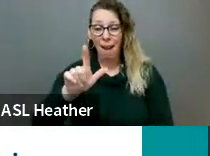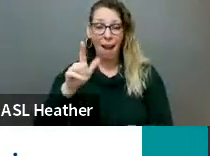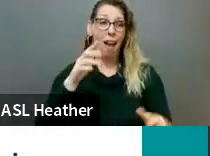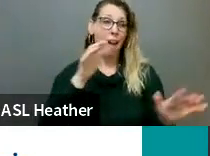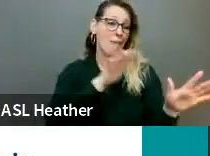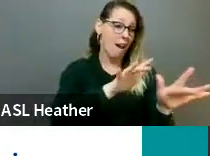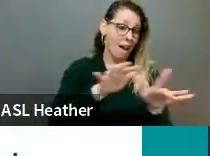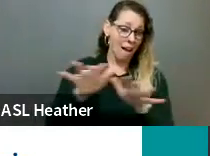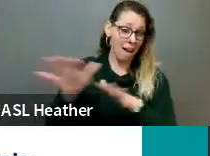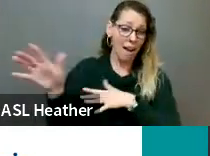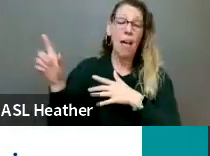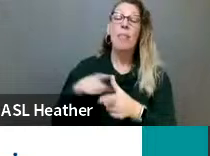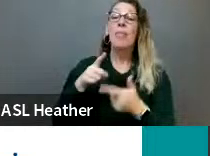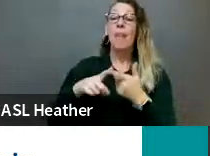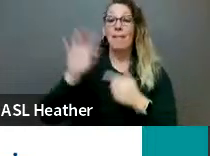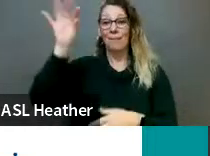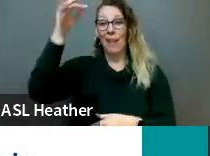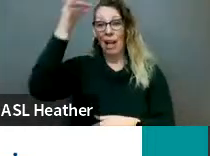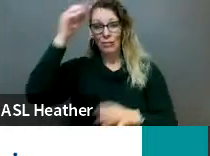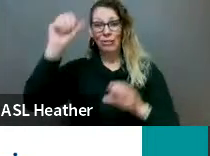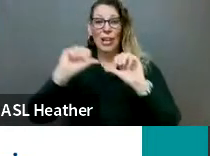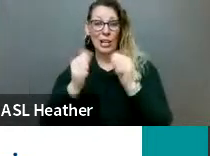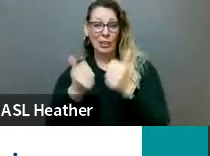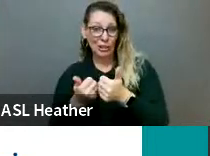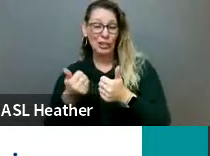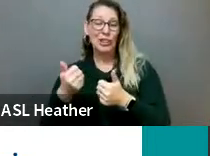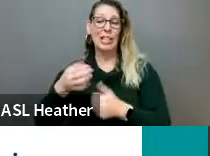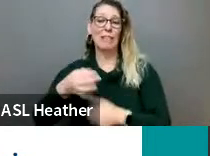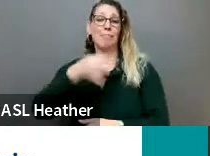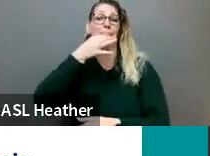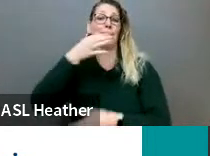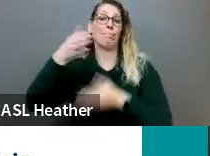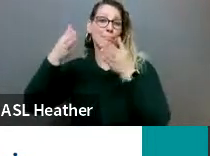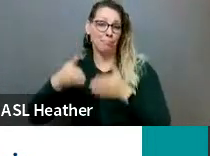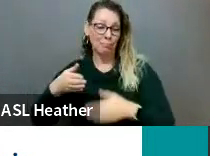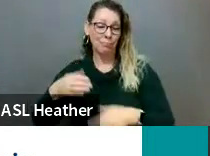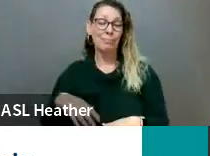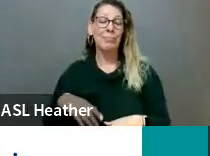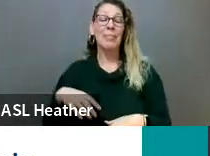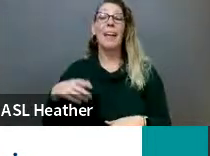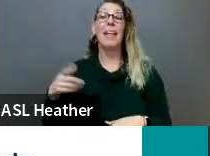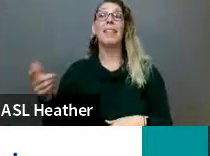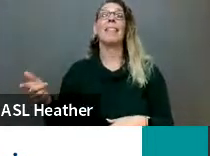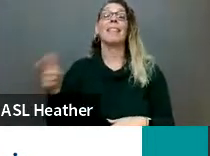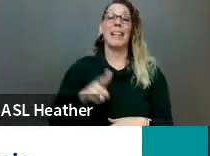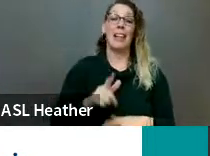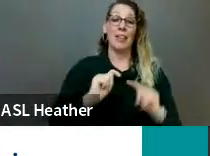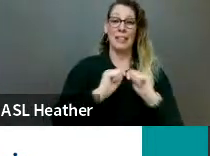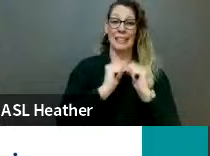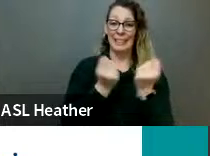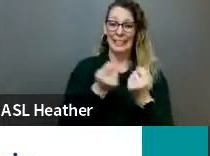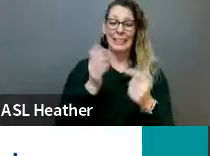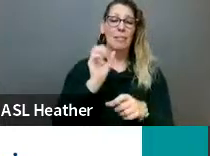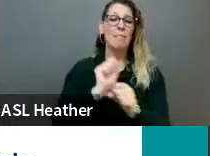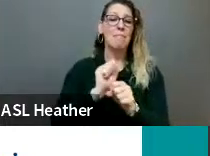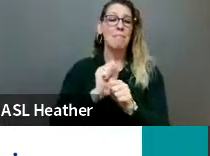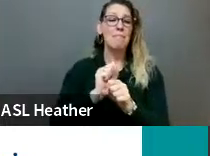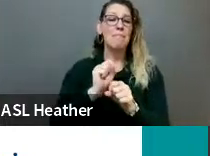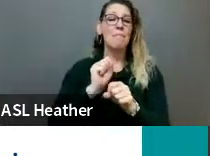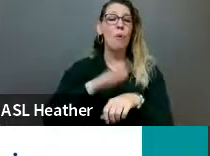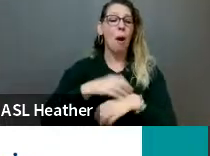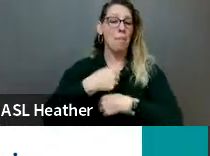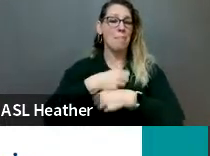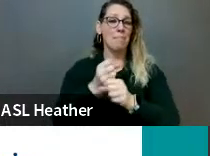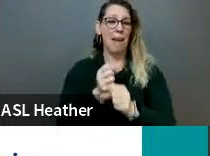studied, and then with federal agency subject matter experts. Then our team has been working to make those studies